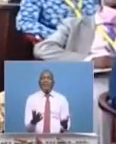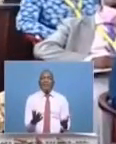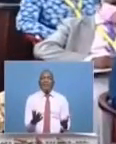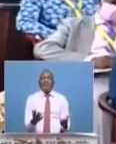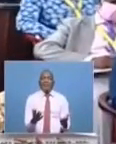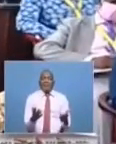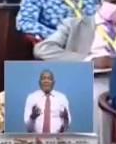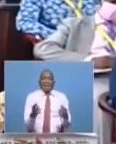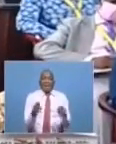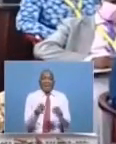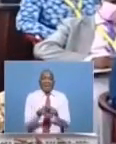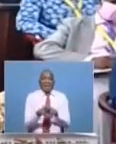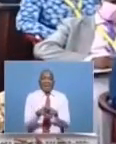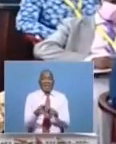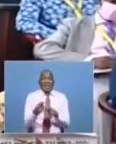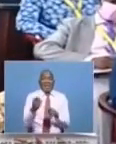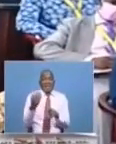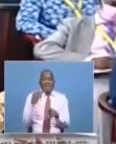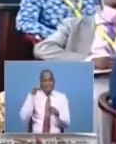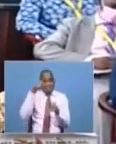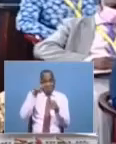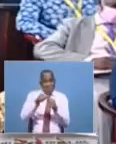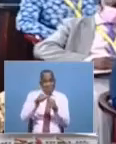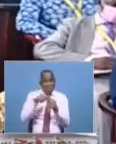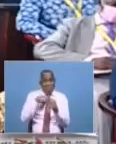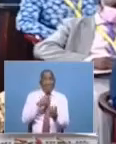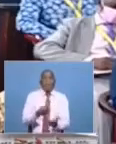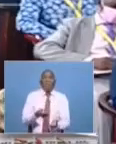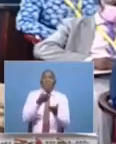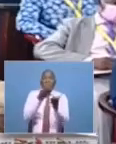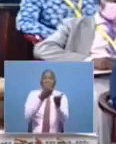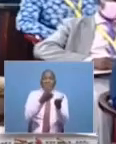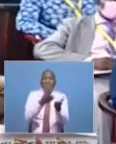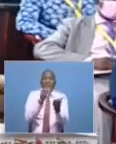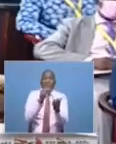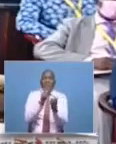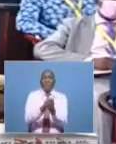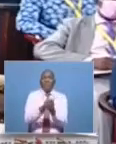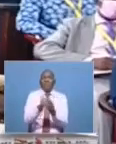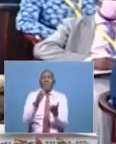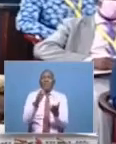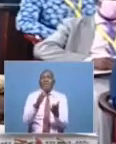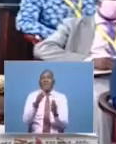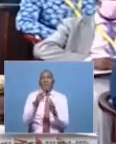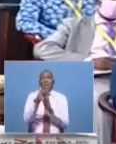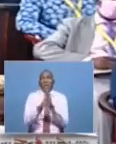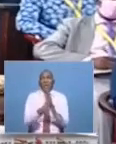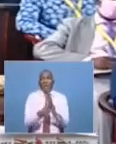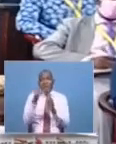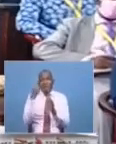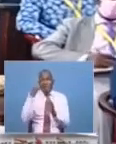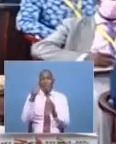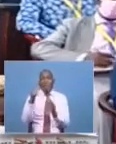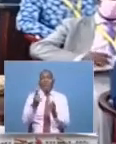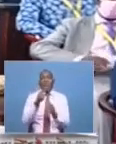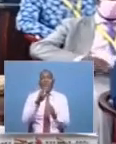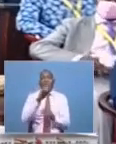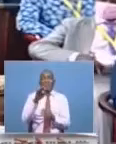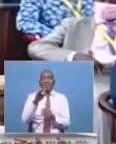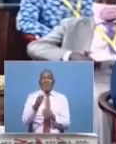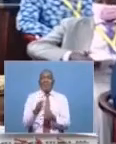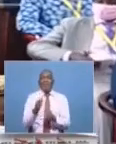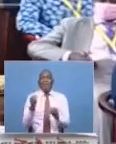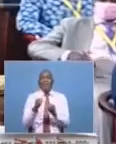as will be clear in my submissions, the affidavit in opposition of counsel for the first respondent makes references to